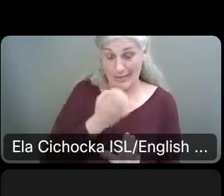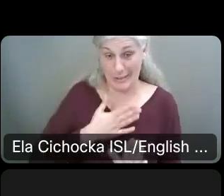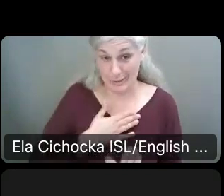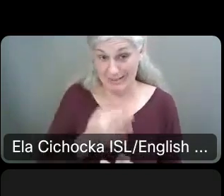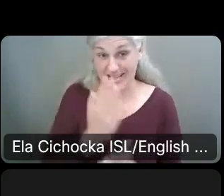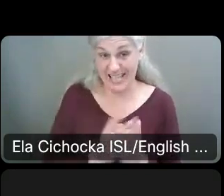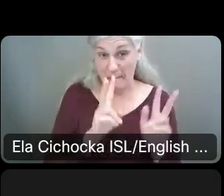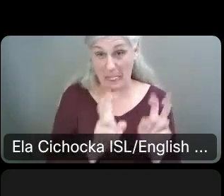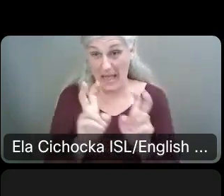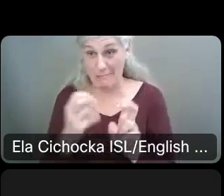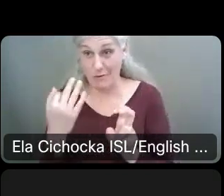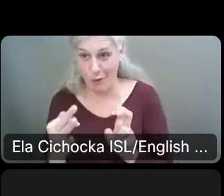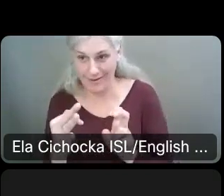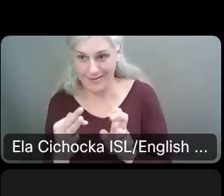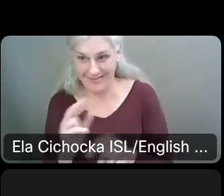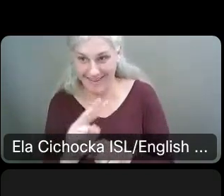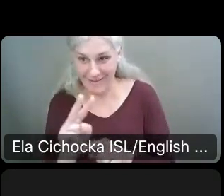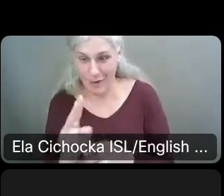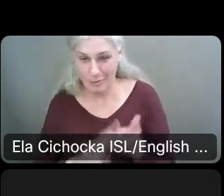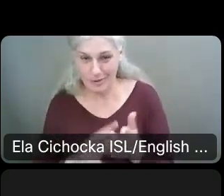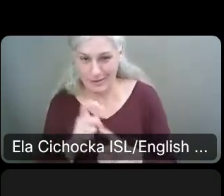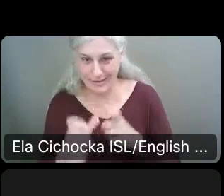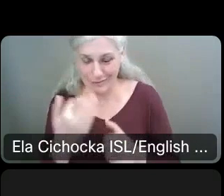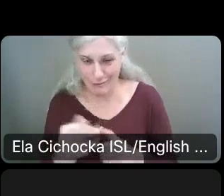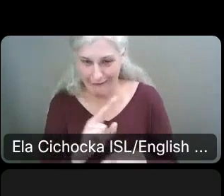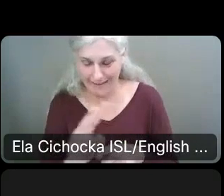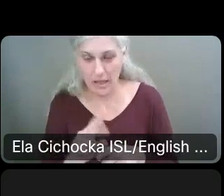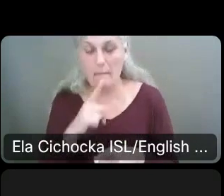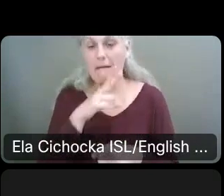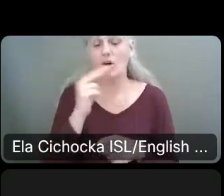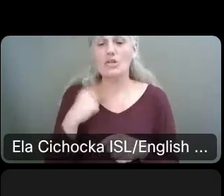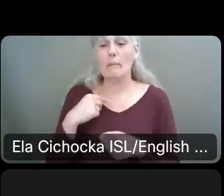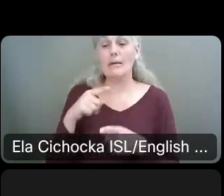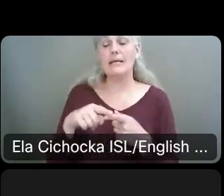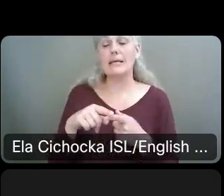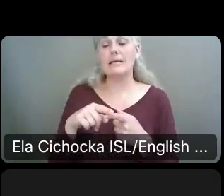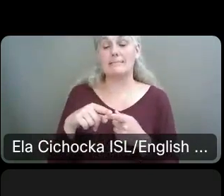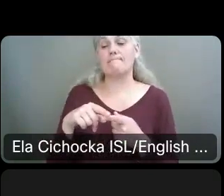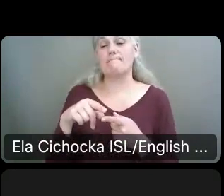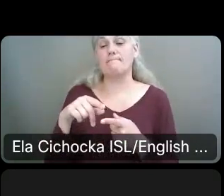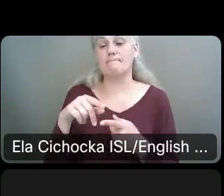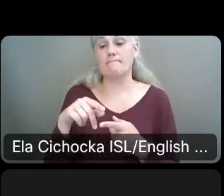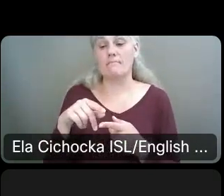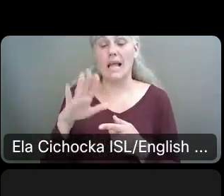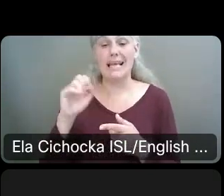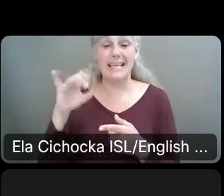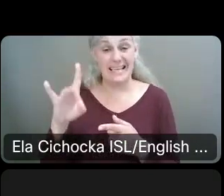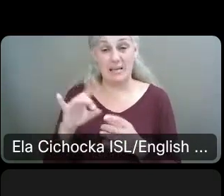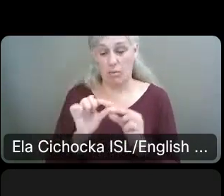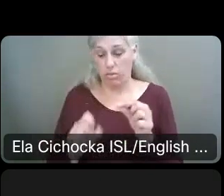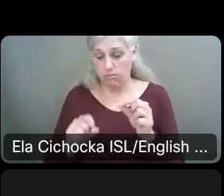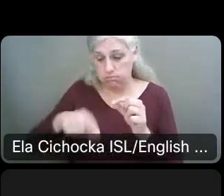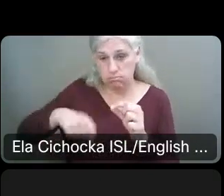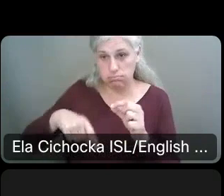some of the terminology wrong here. But let's say there's a leak, from an anastomosis, that